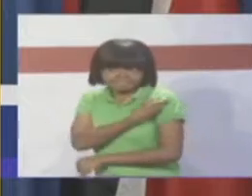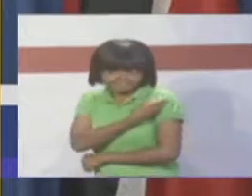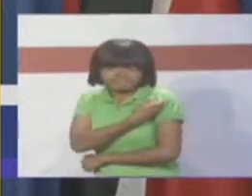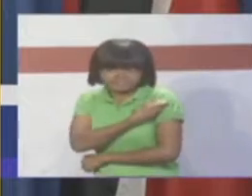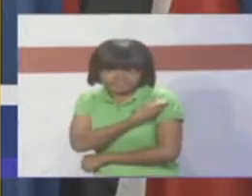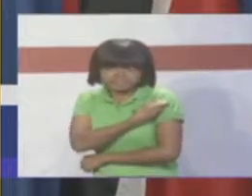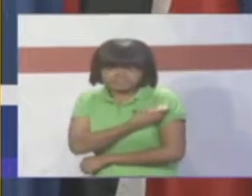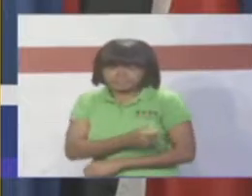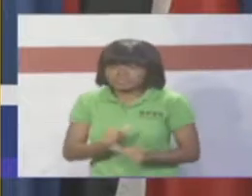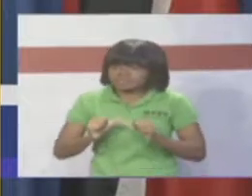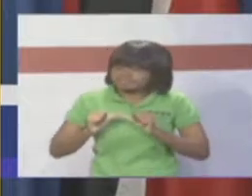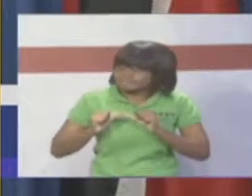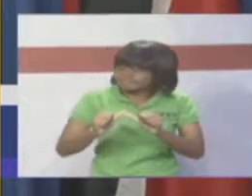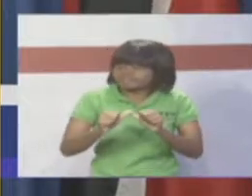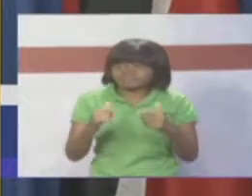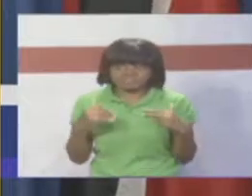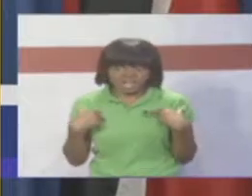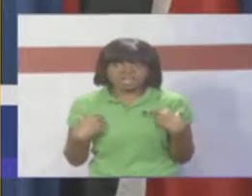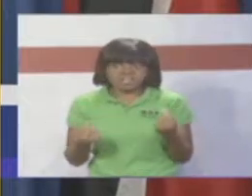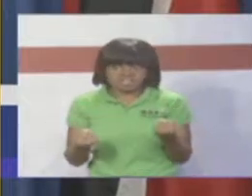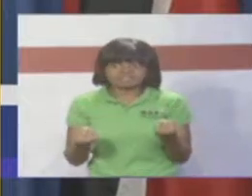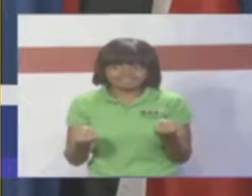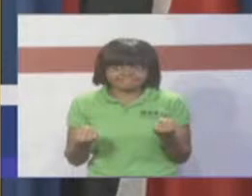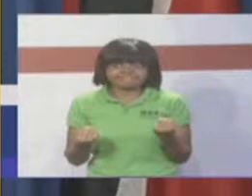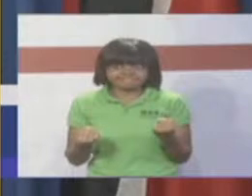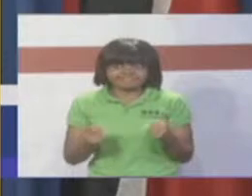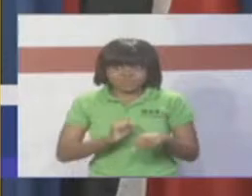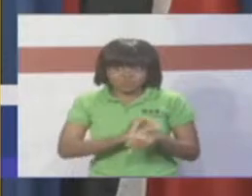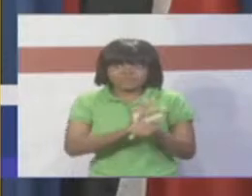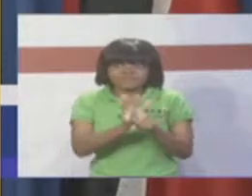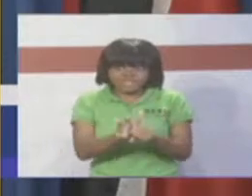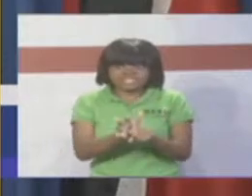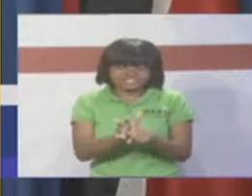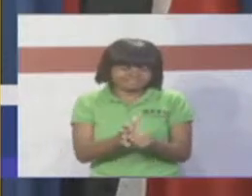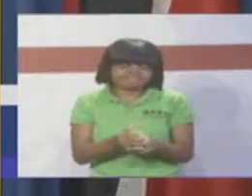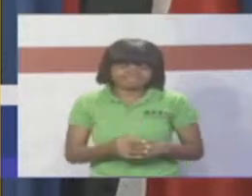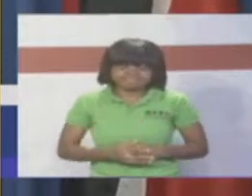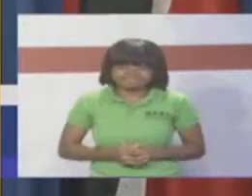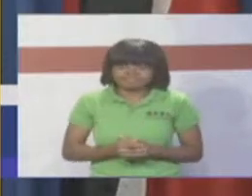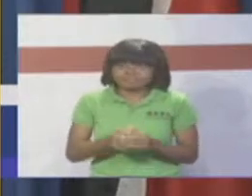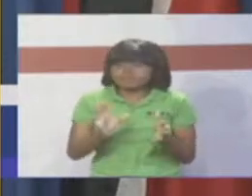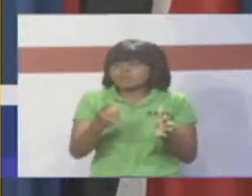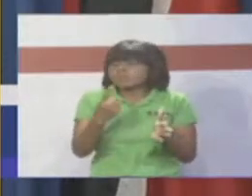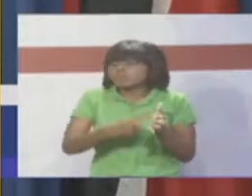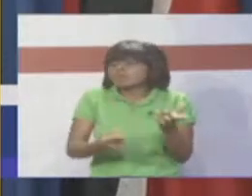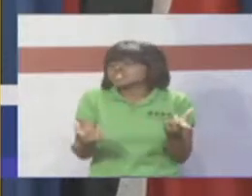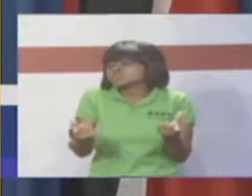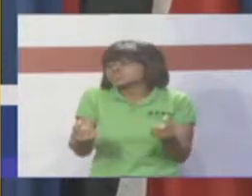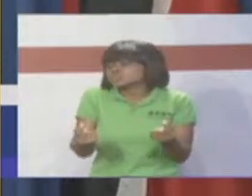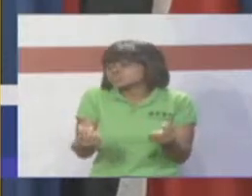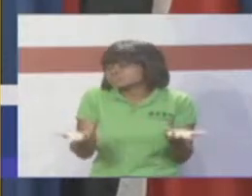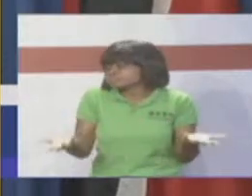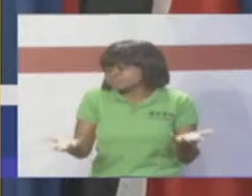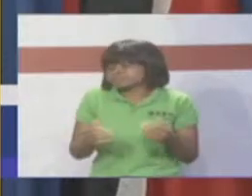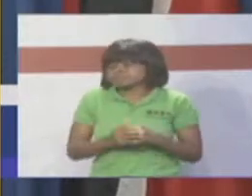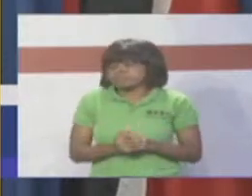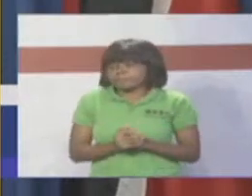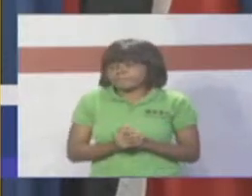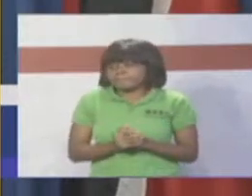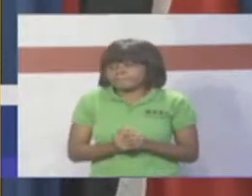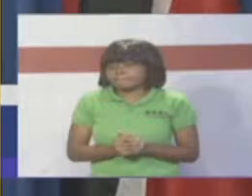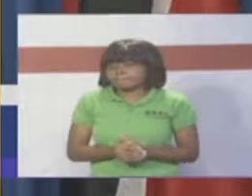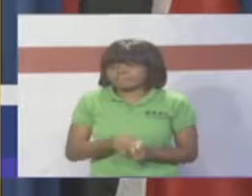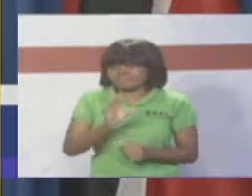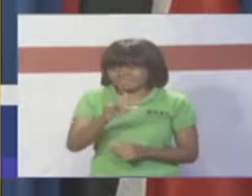And therefore the question is, what do we do? The one thing we know for sure is that there is something that